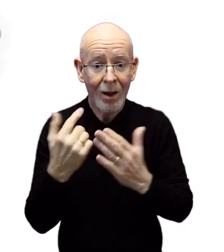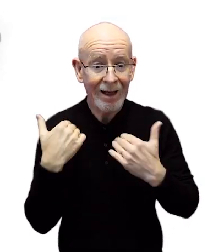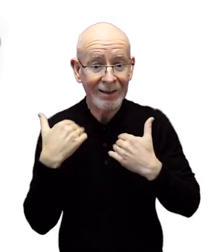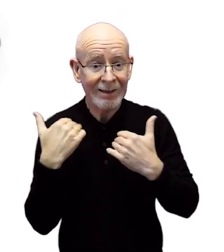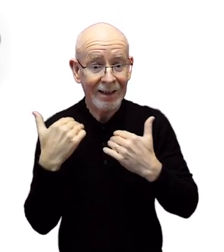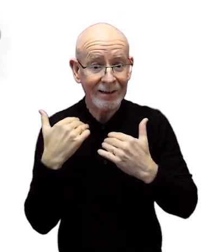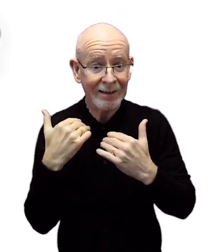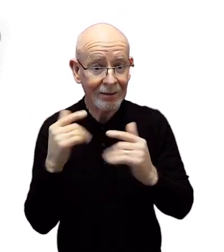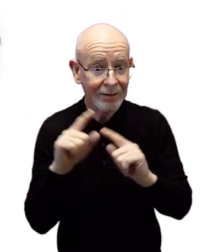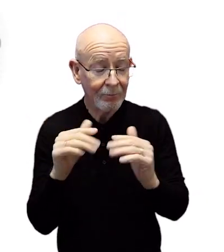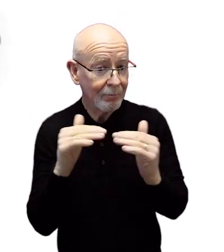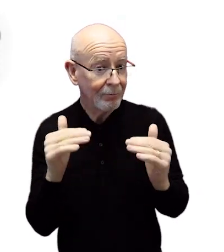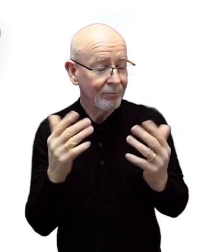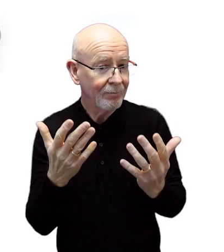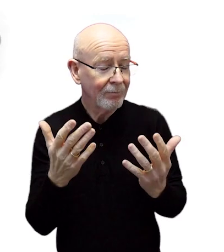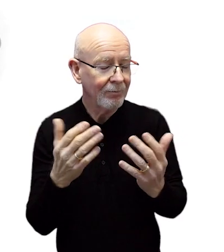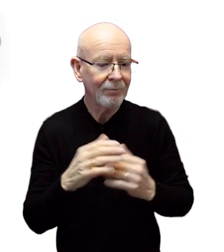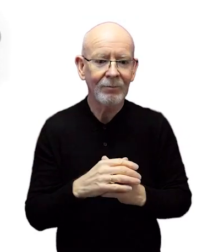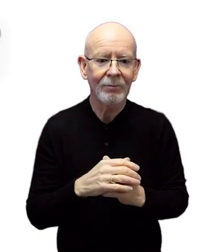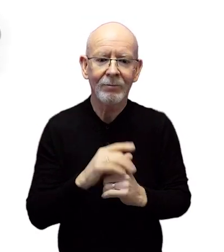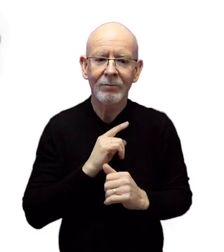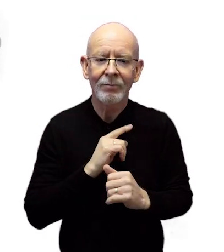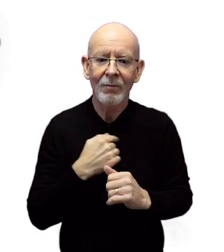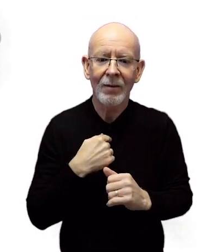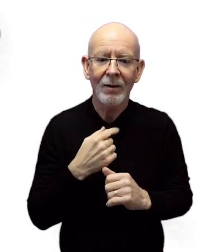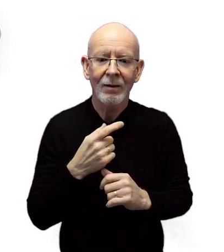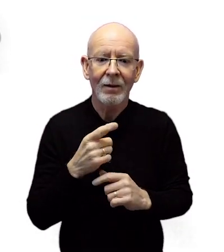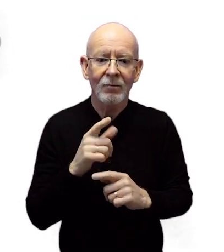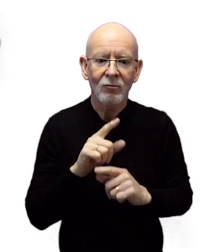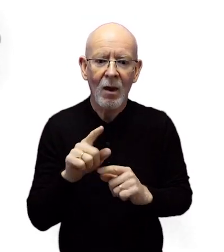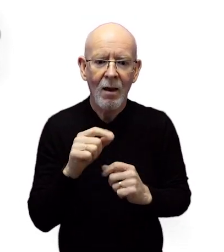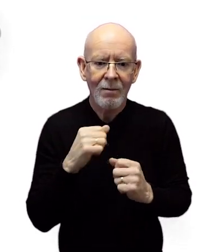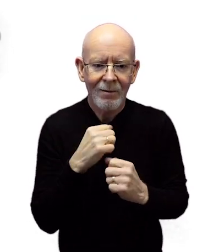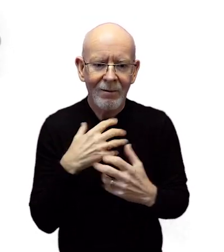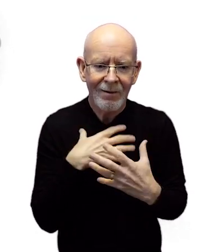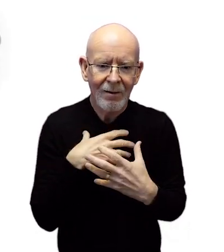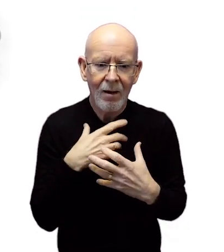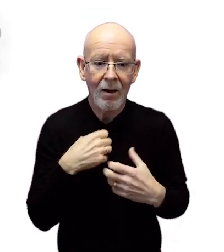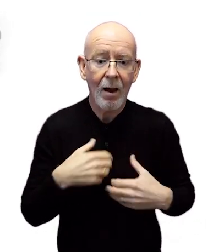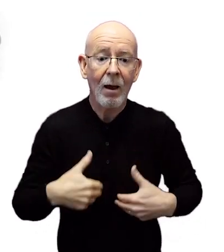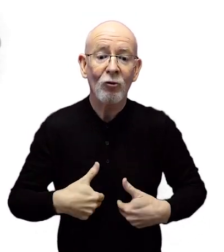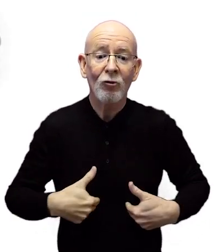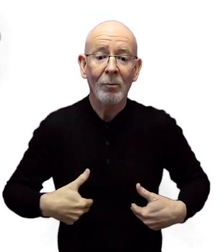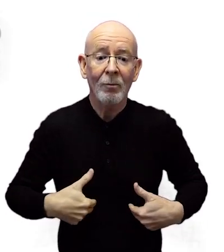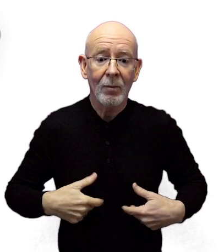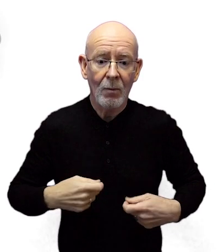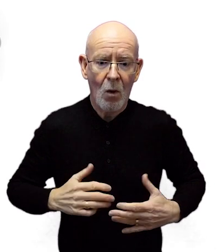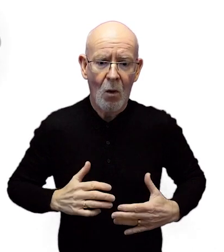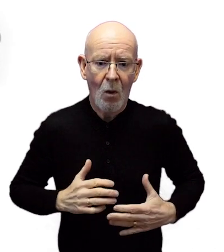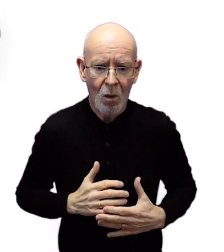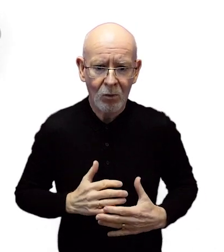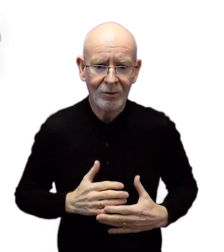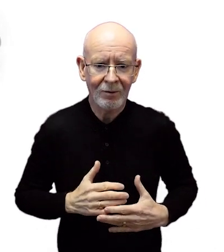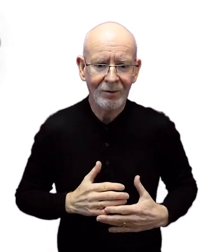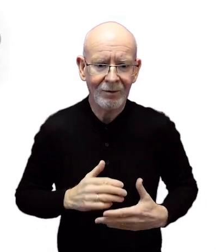of exercise. If we hunch to conserve heat, this means that our ribs are closer to our pelvis and